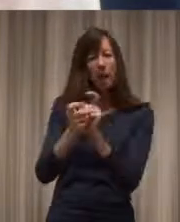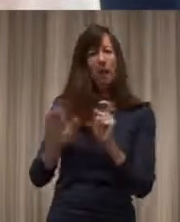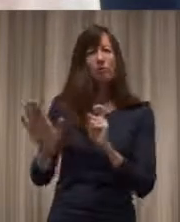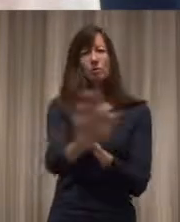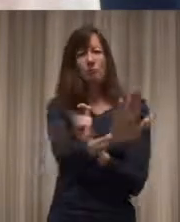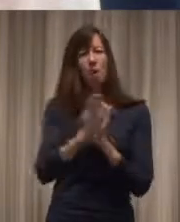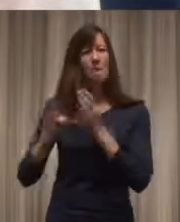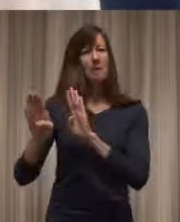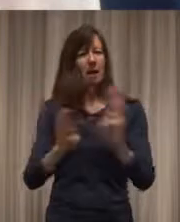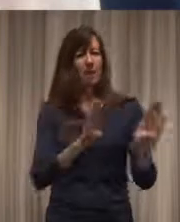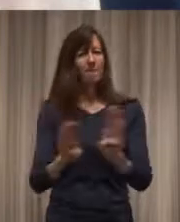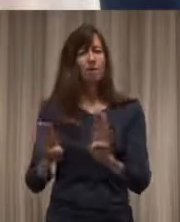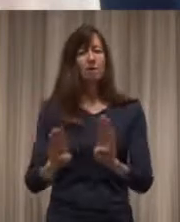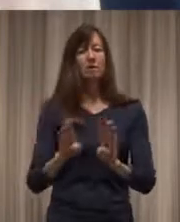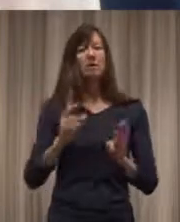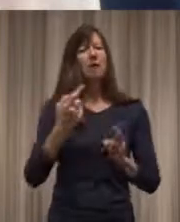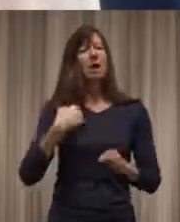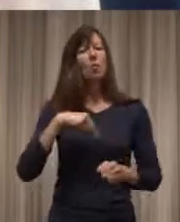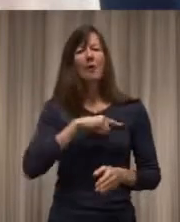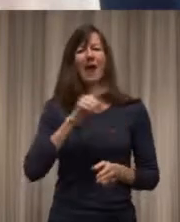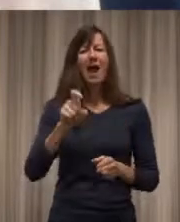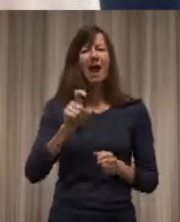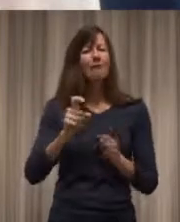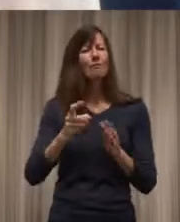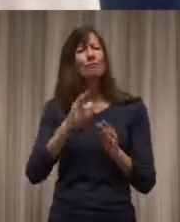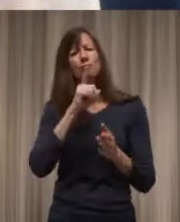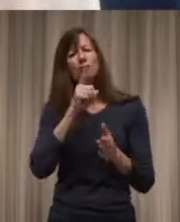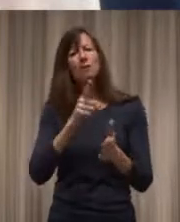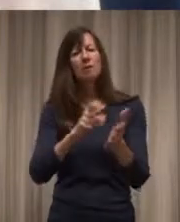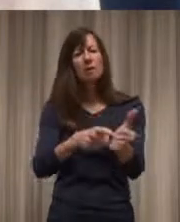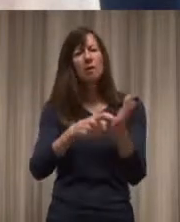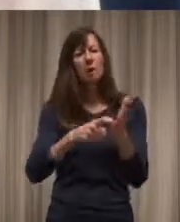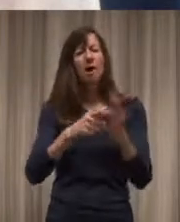our hand washing, our social distancing,